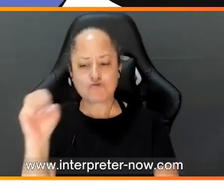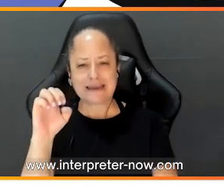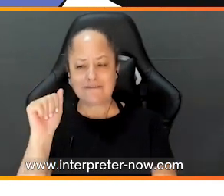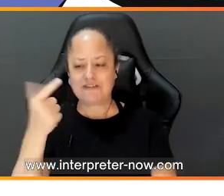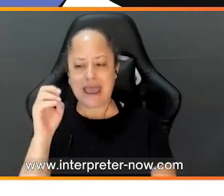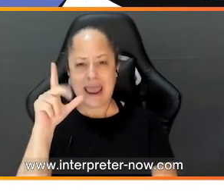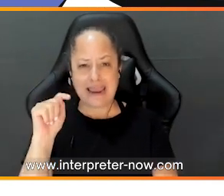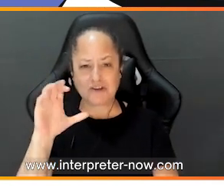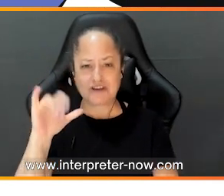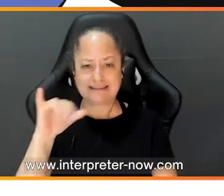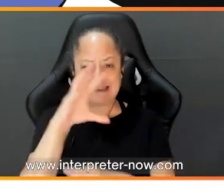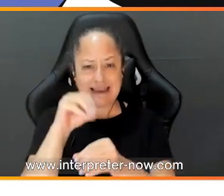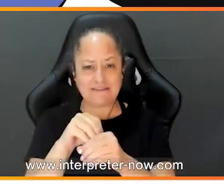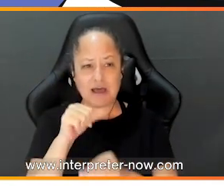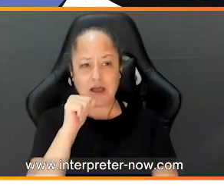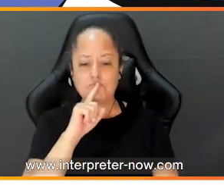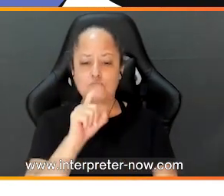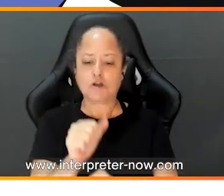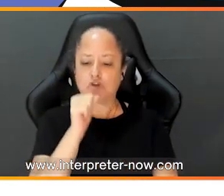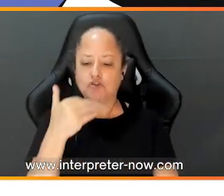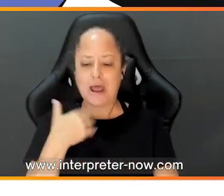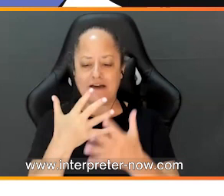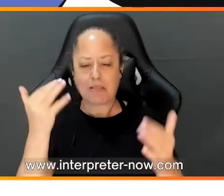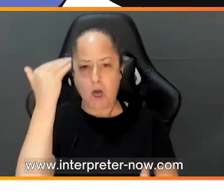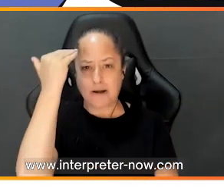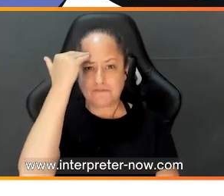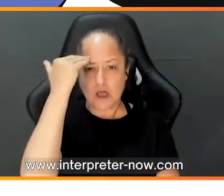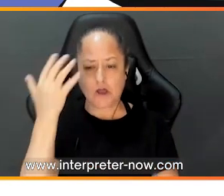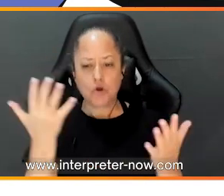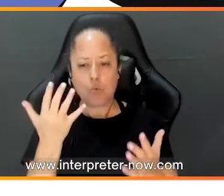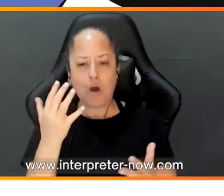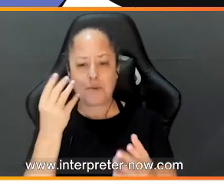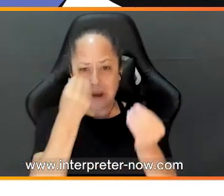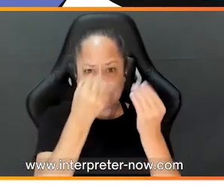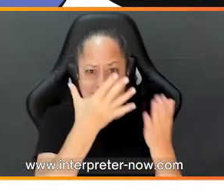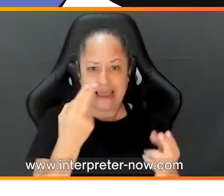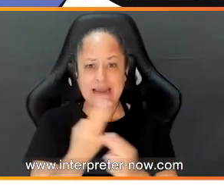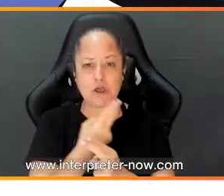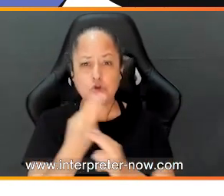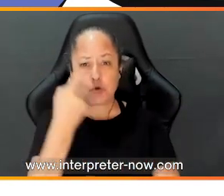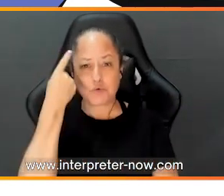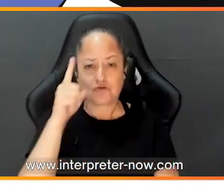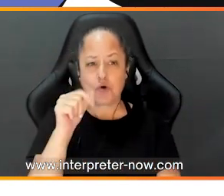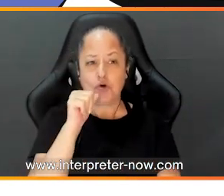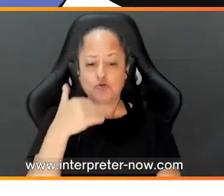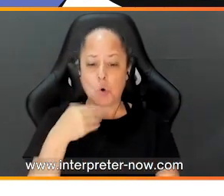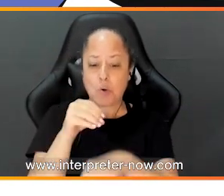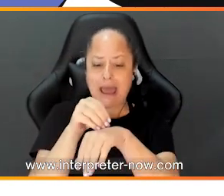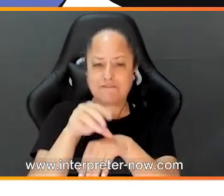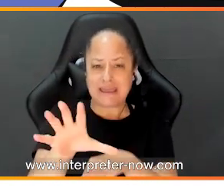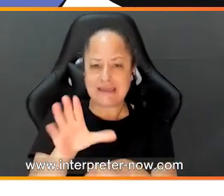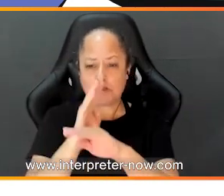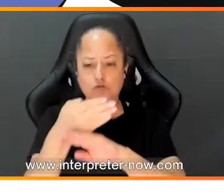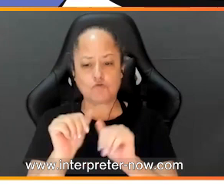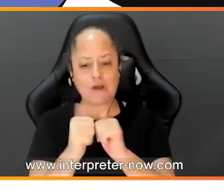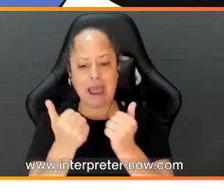or credit because they are providing insights. They're providing business value. And that in a way is being extracted for